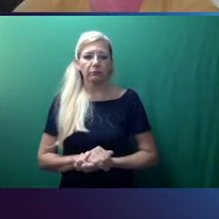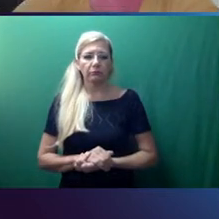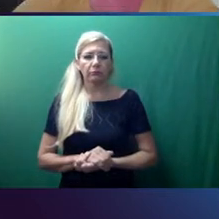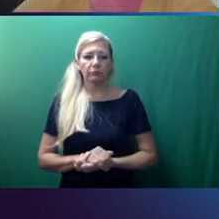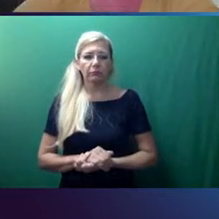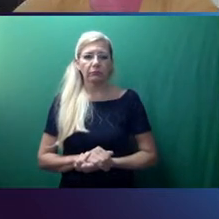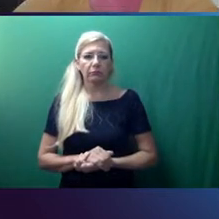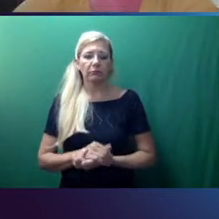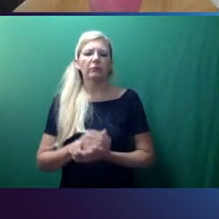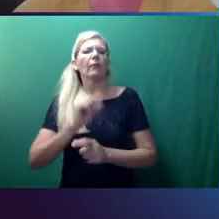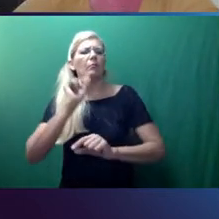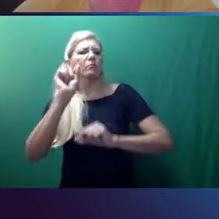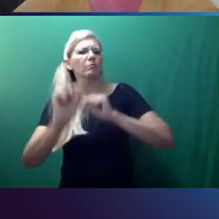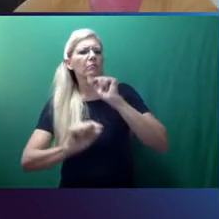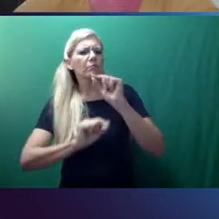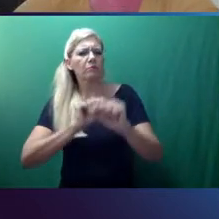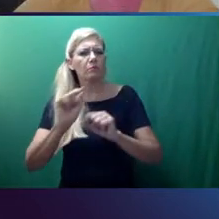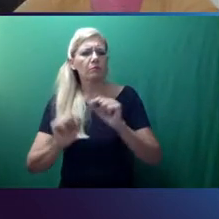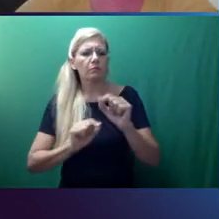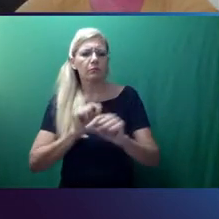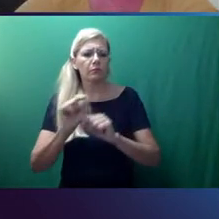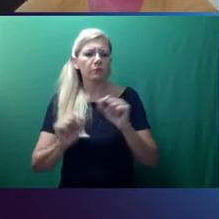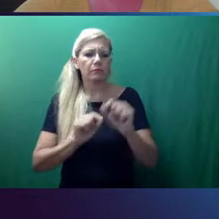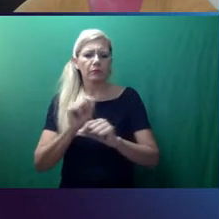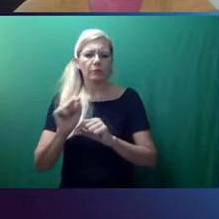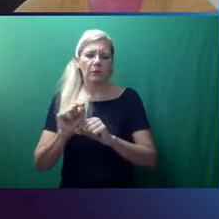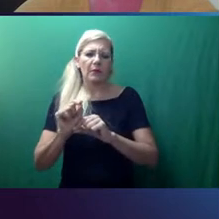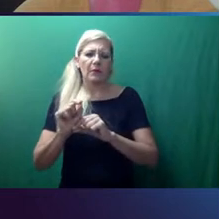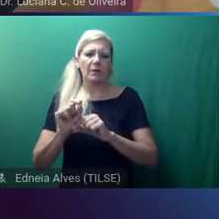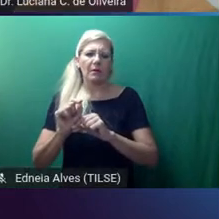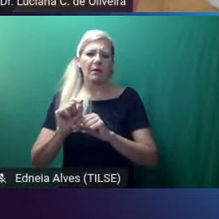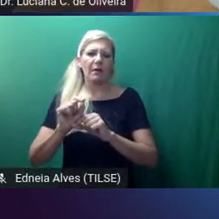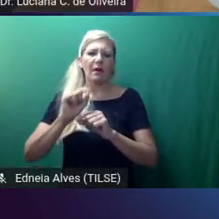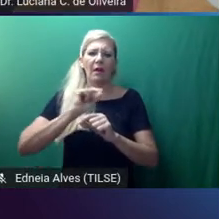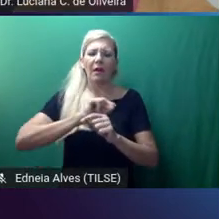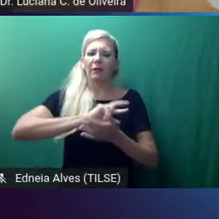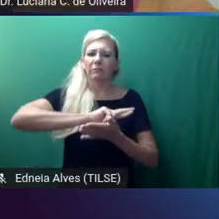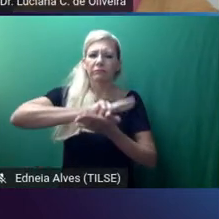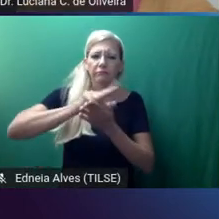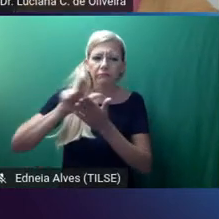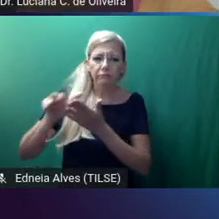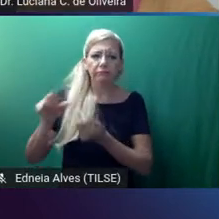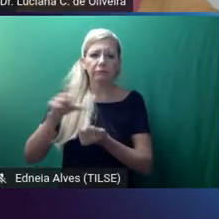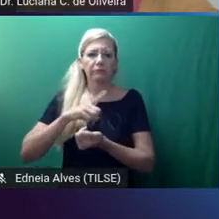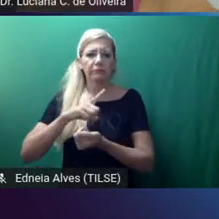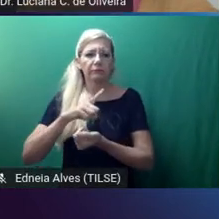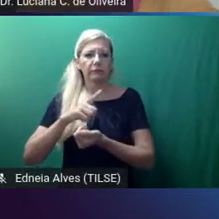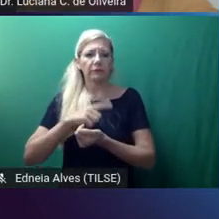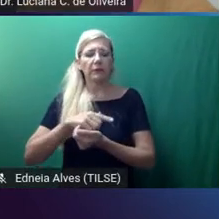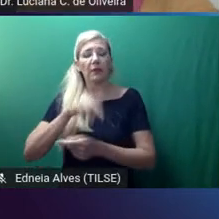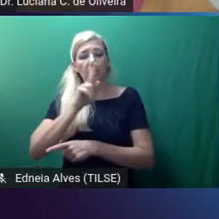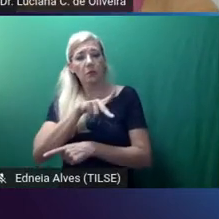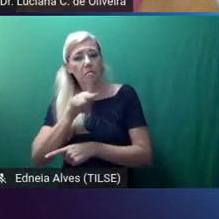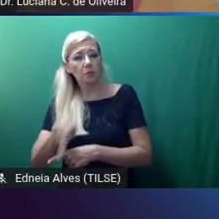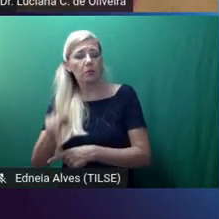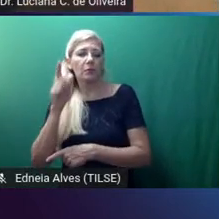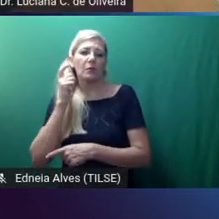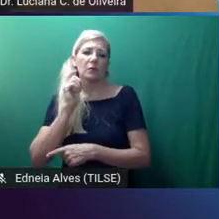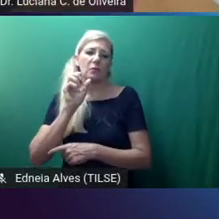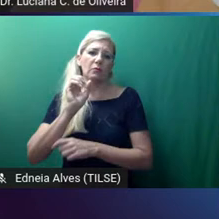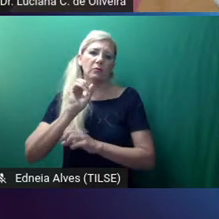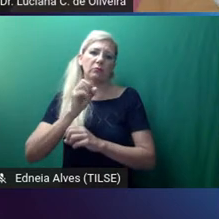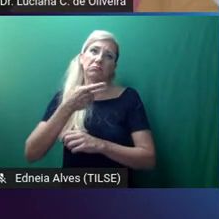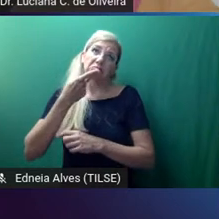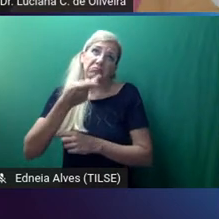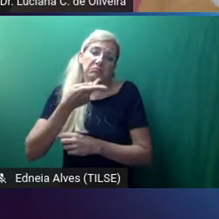some racist practices in the profession of teaching English to speakers of other languages? And